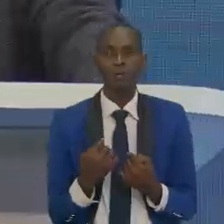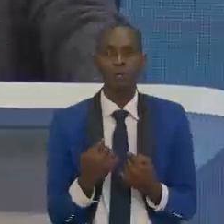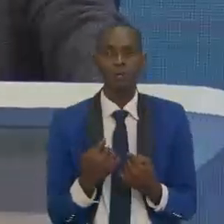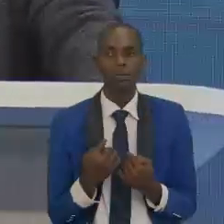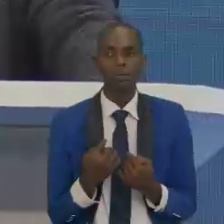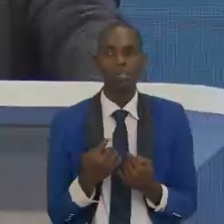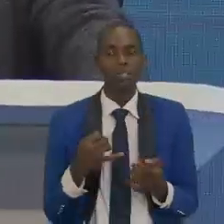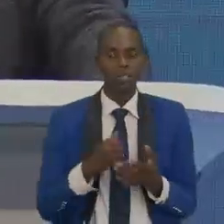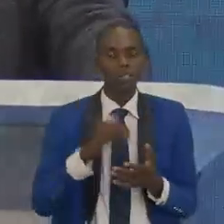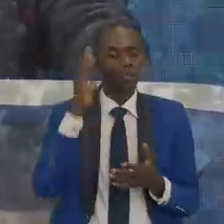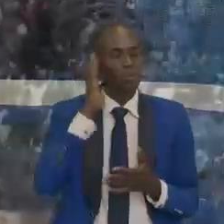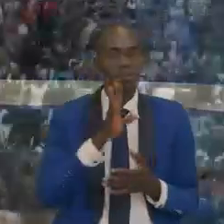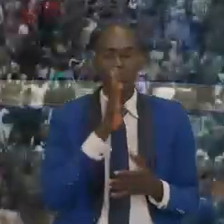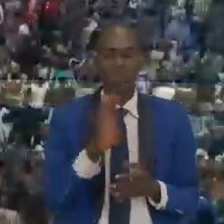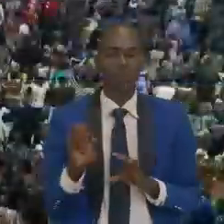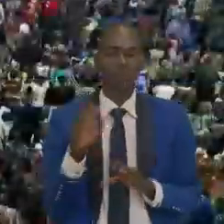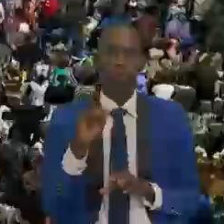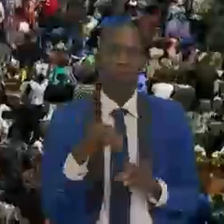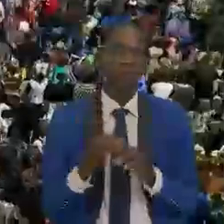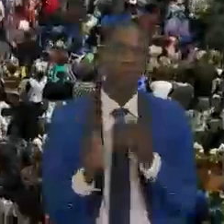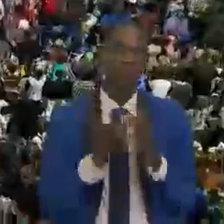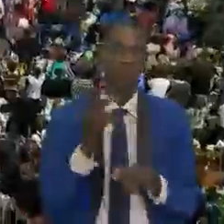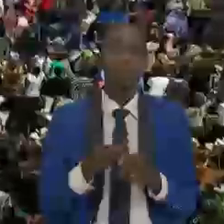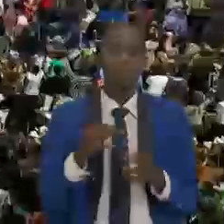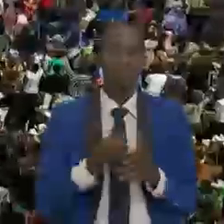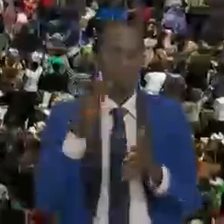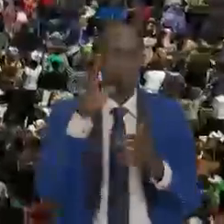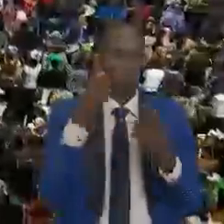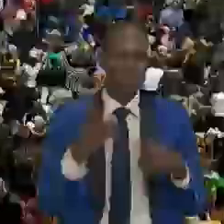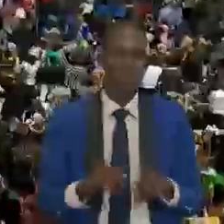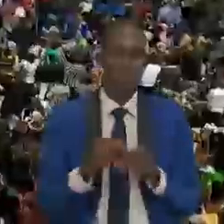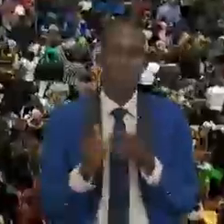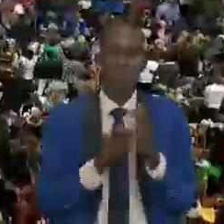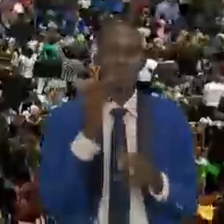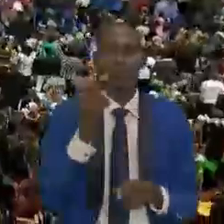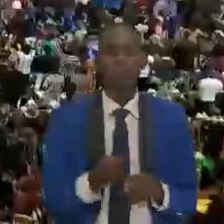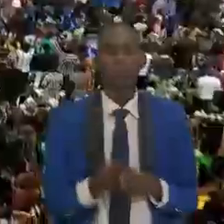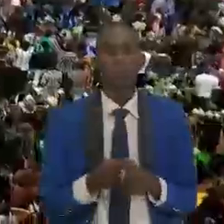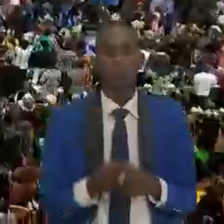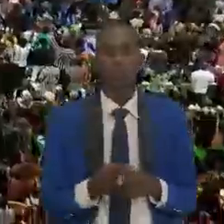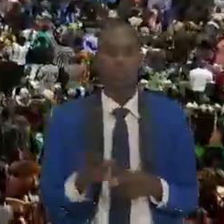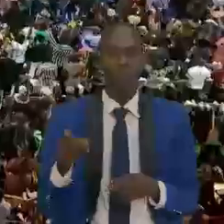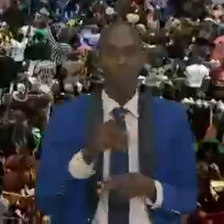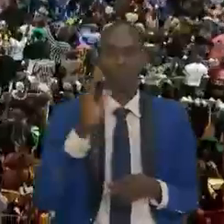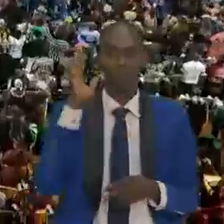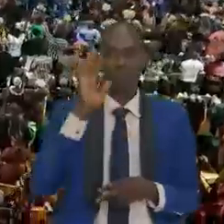It will be done. It will be done. So you raise up your